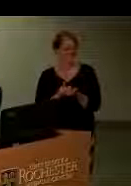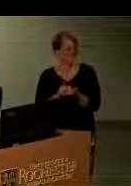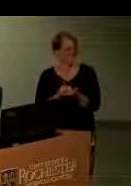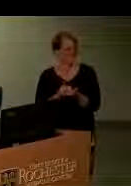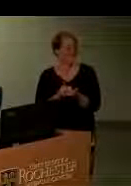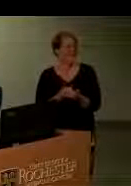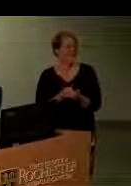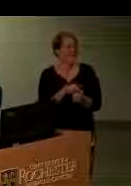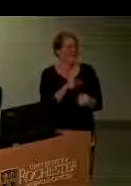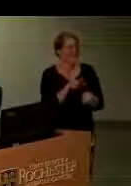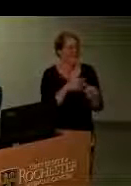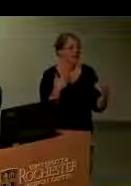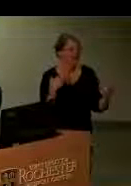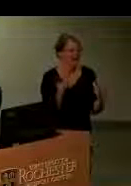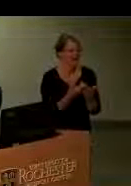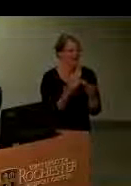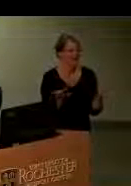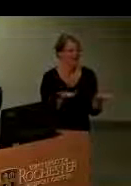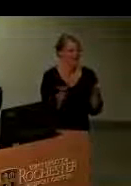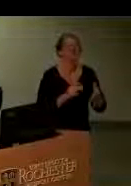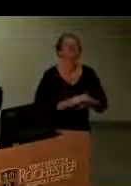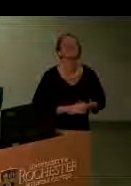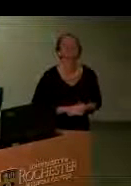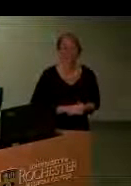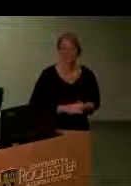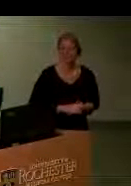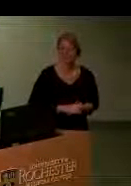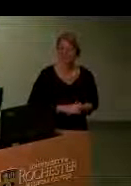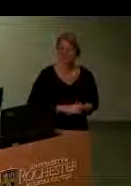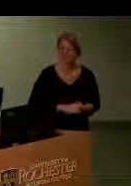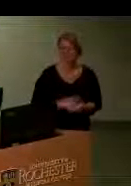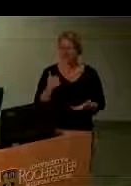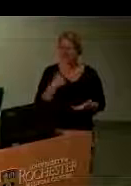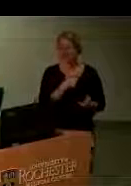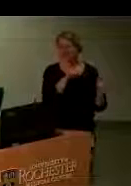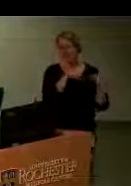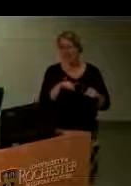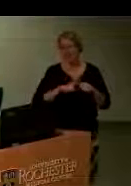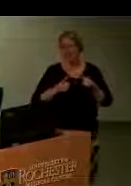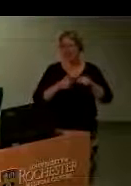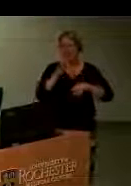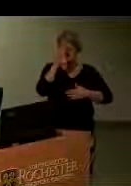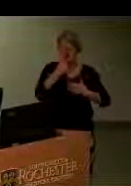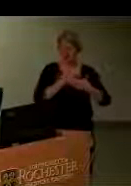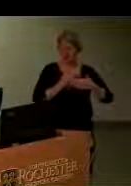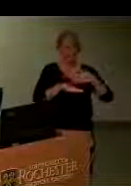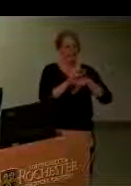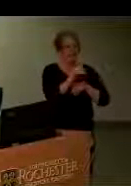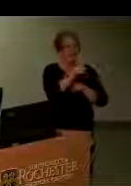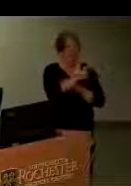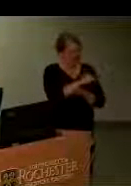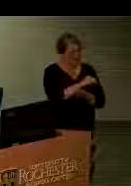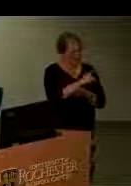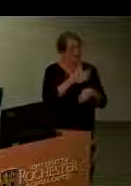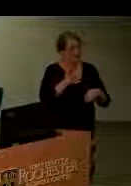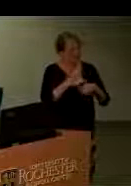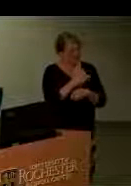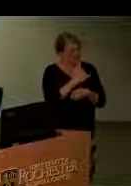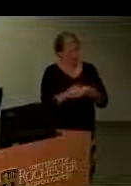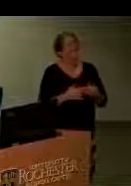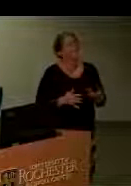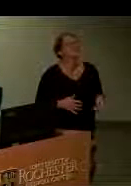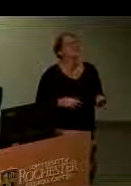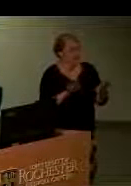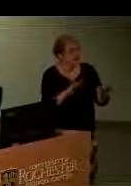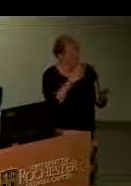and of course I matched here. And we came and my first son was born in September of my internship. And just